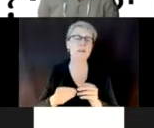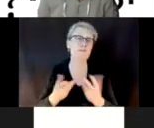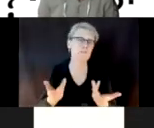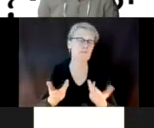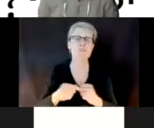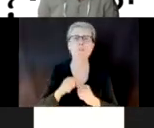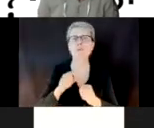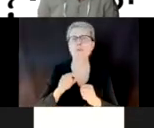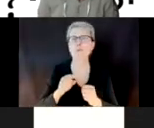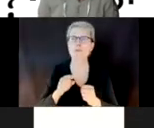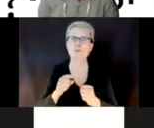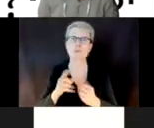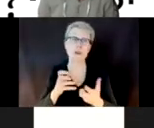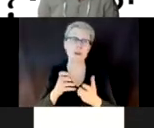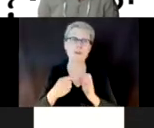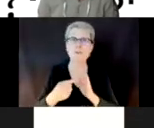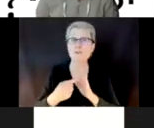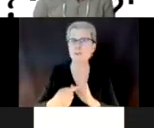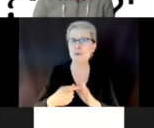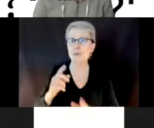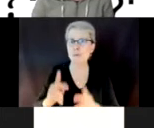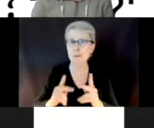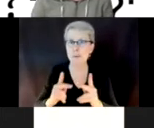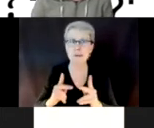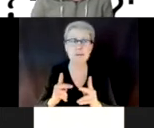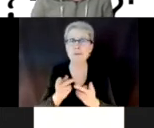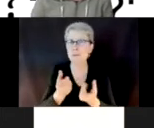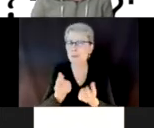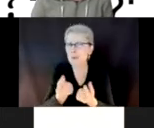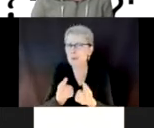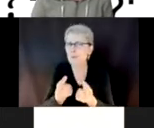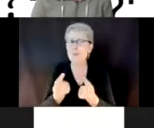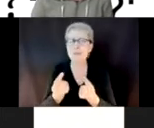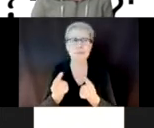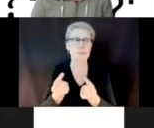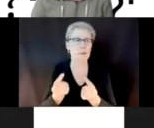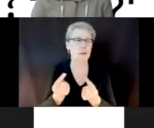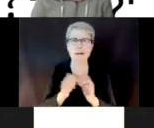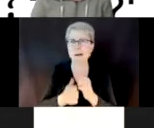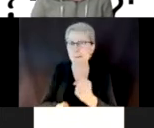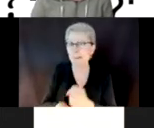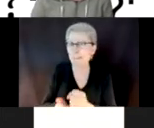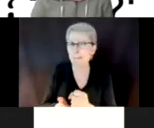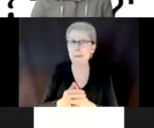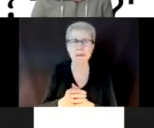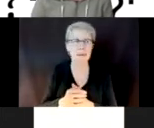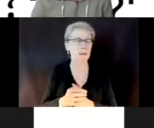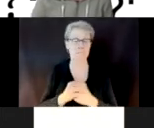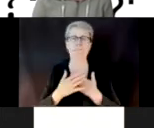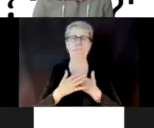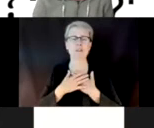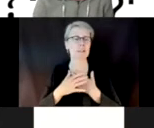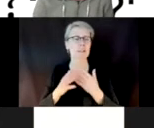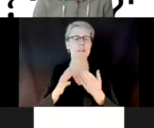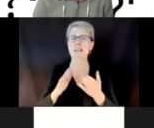showing people what you do or are all about behind the scenes. When it comes to selling, you might